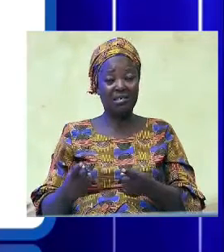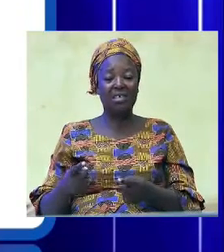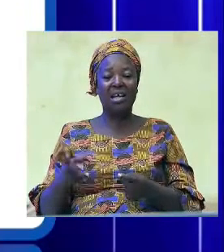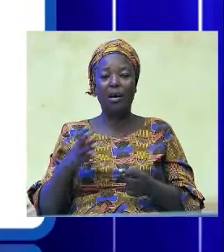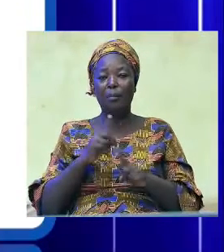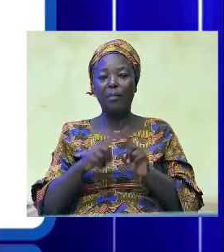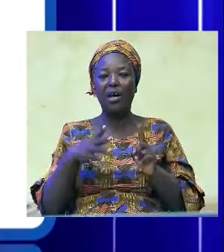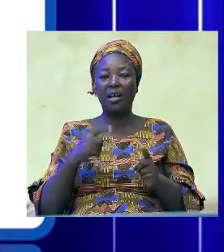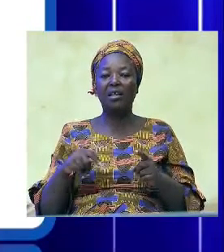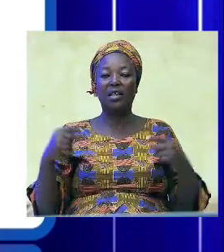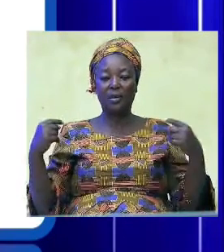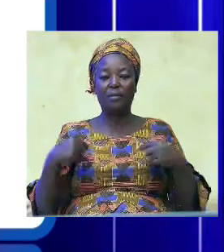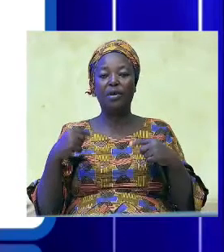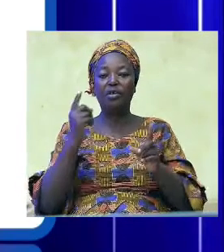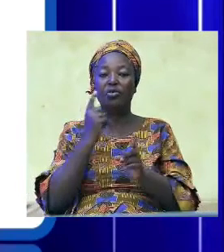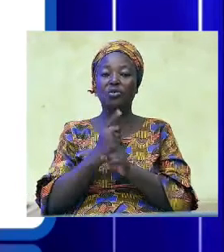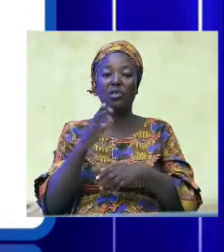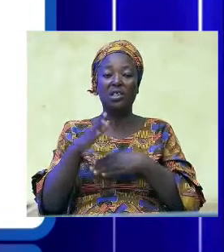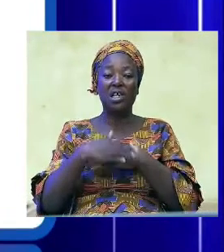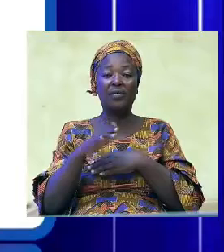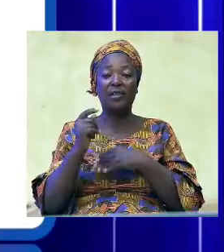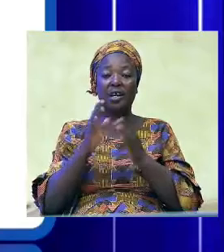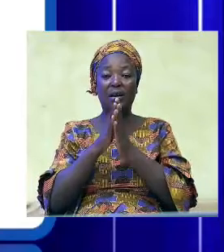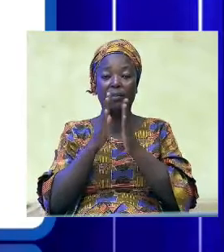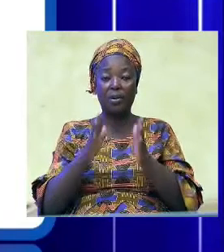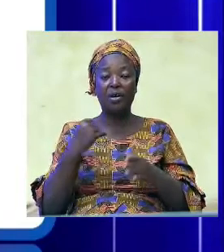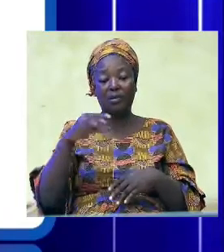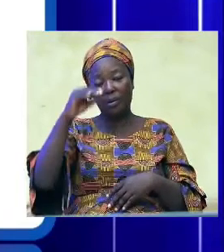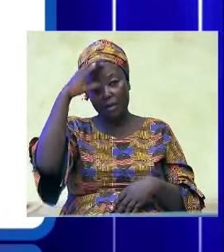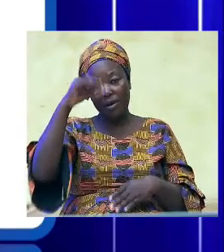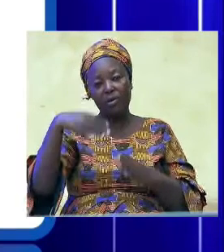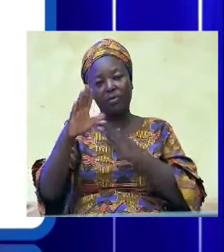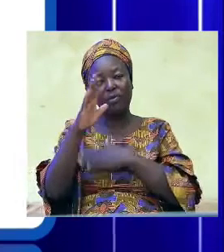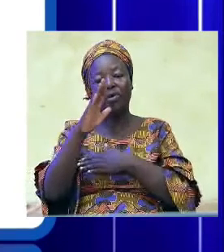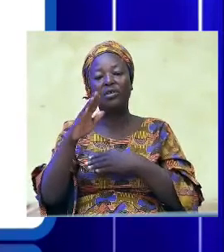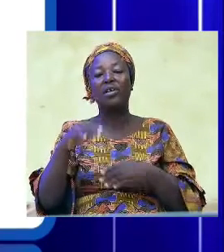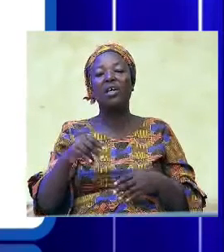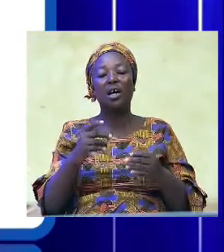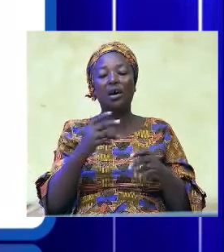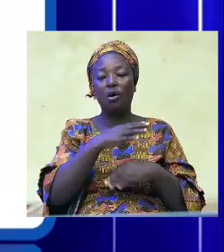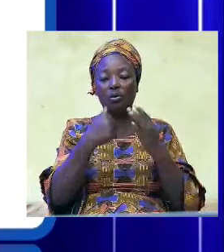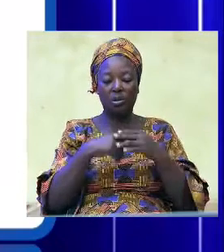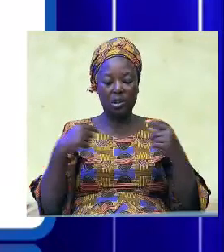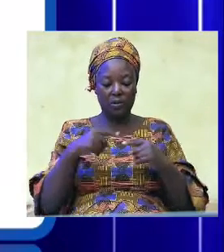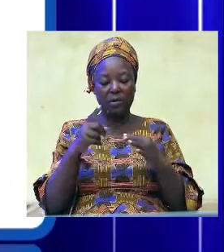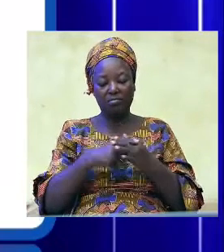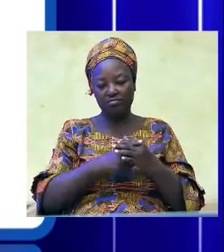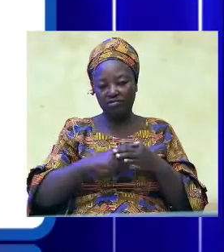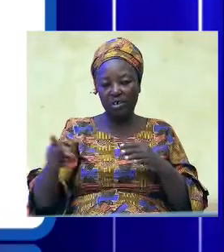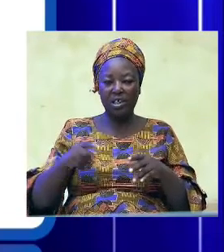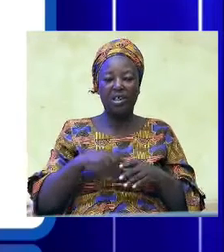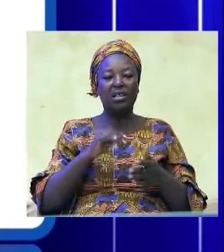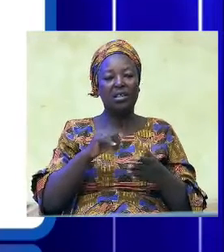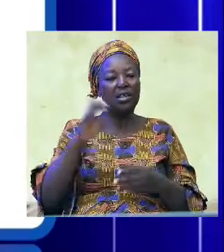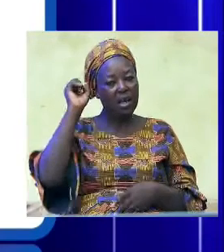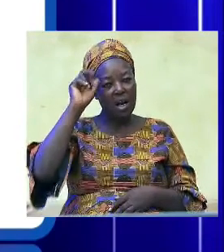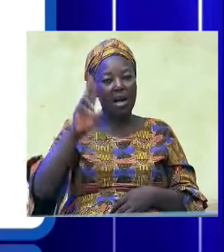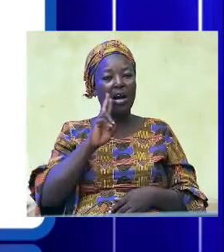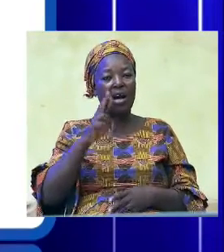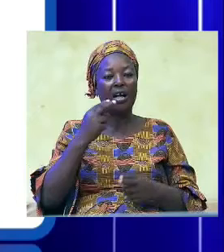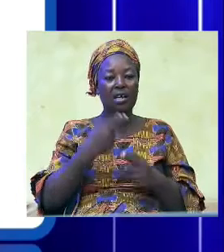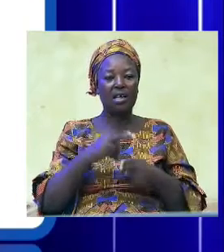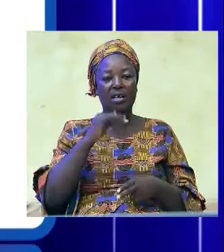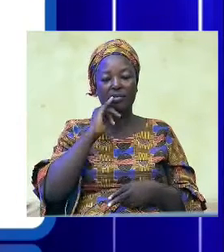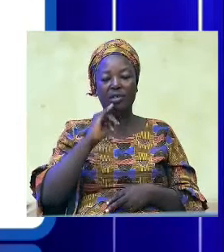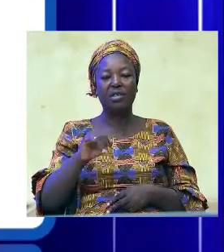pains all this while, but the pains just after the prayer of the man of God